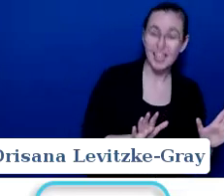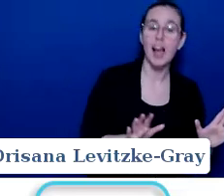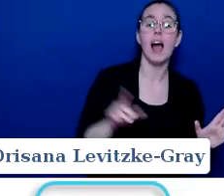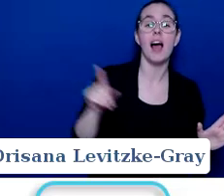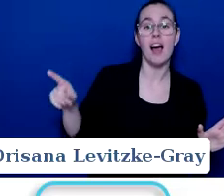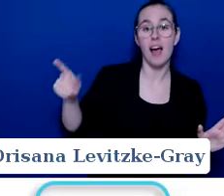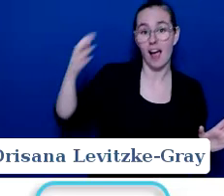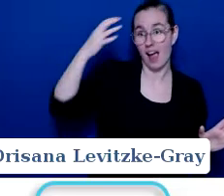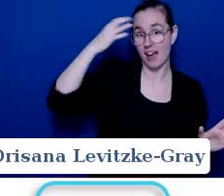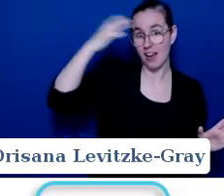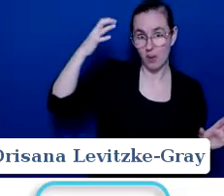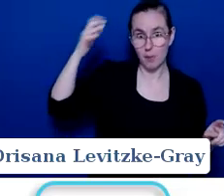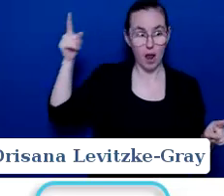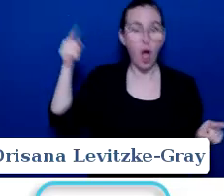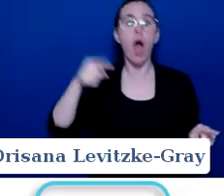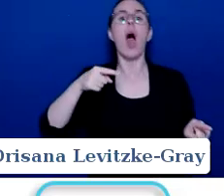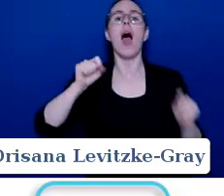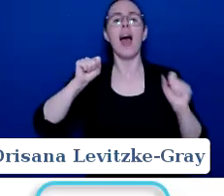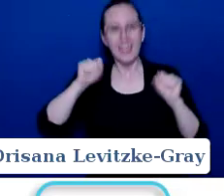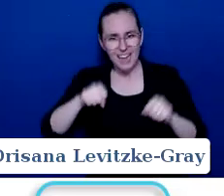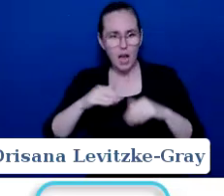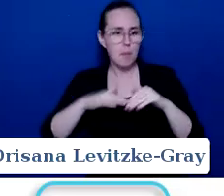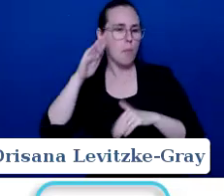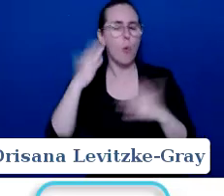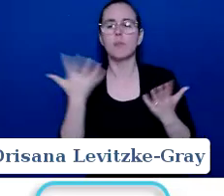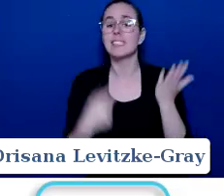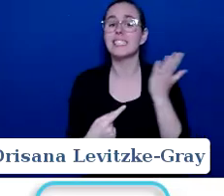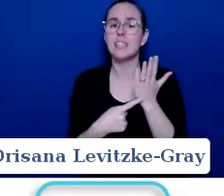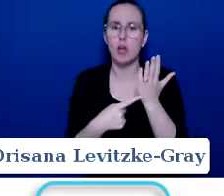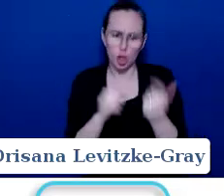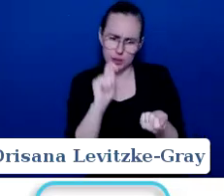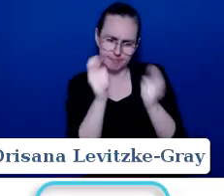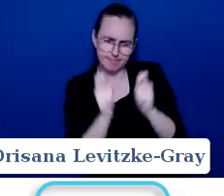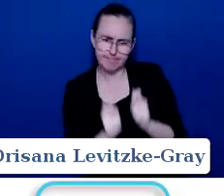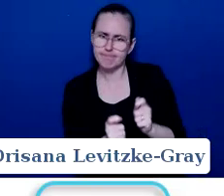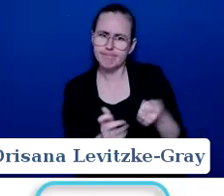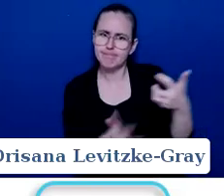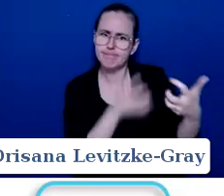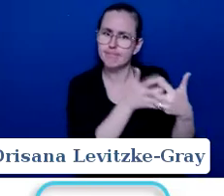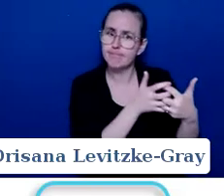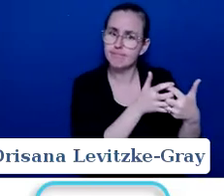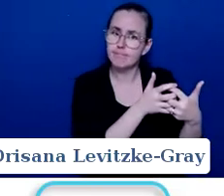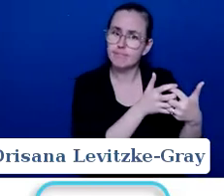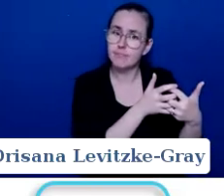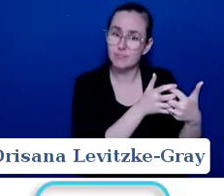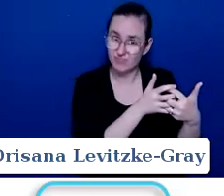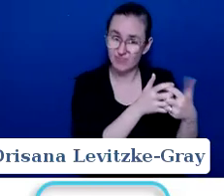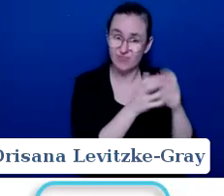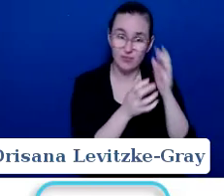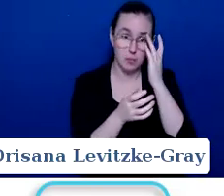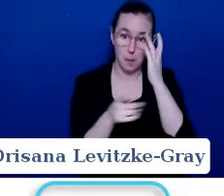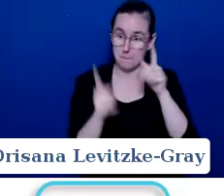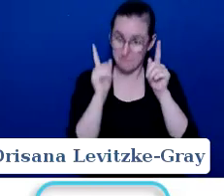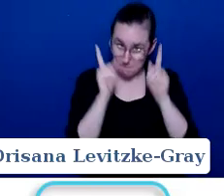not all assistive technology are linked with the disability status. So children can receive AT if they need, regardless of the